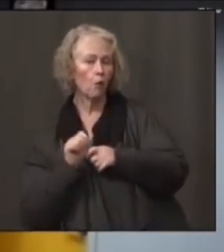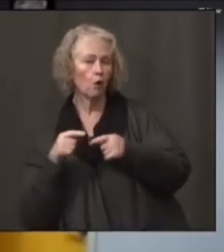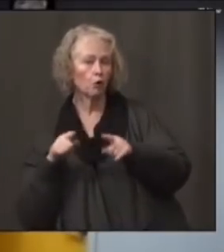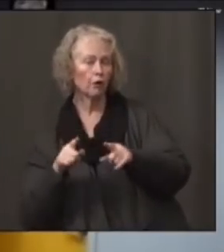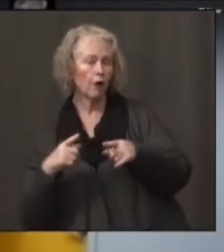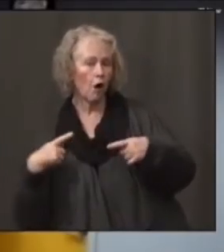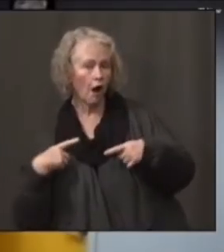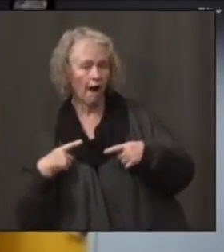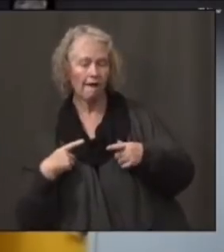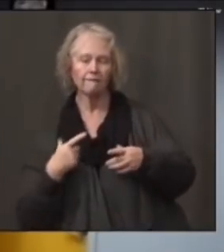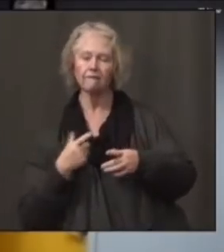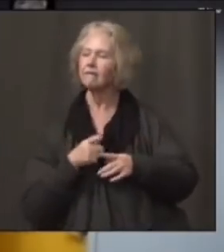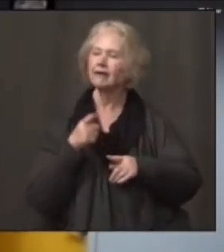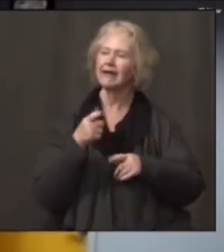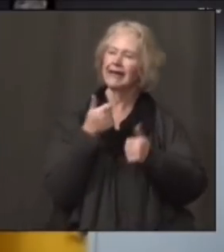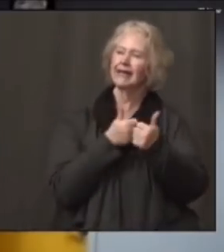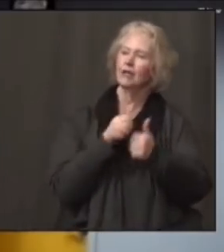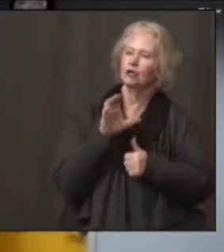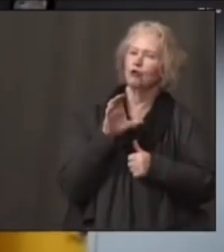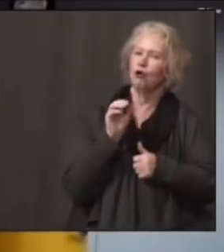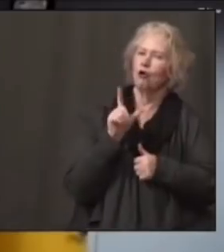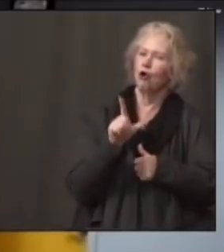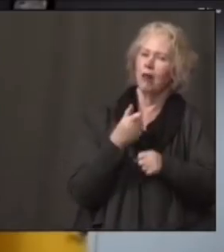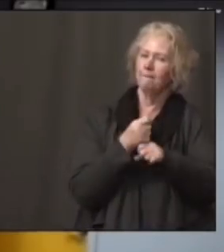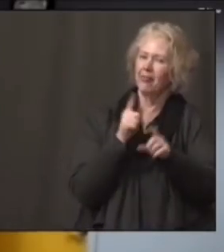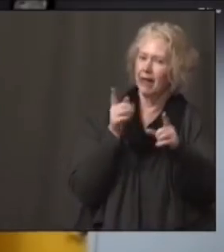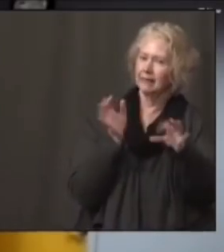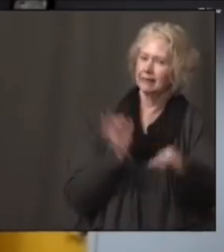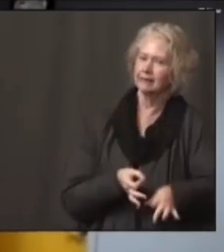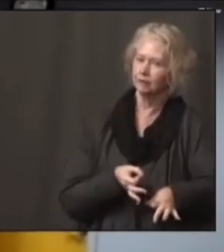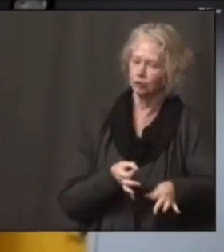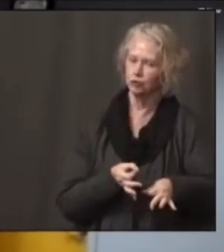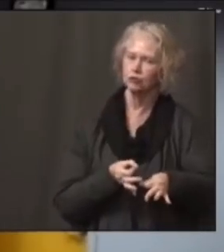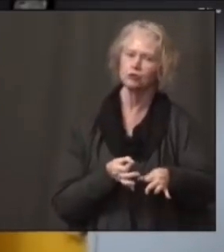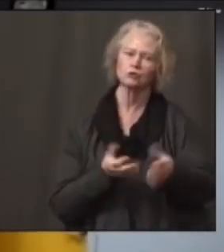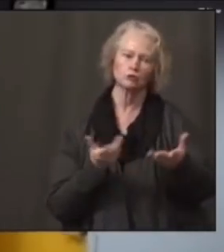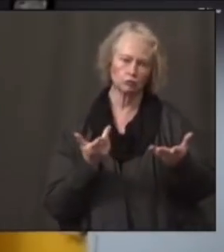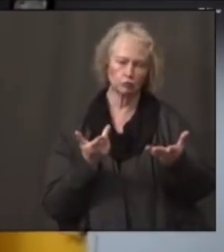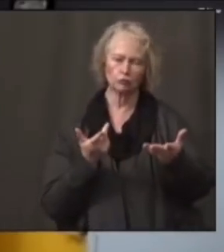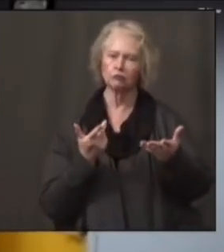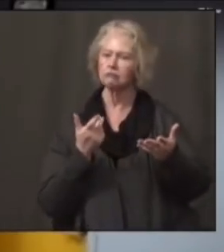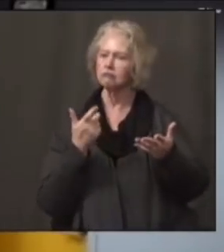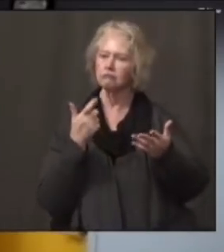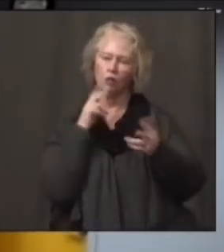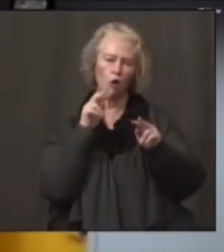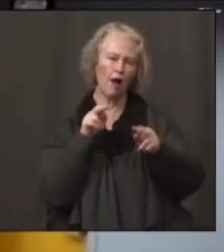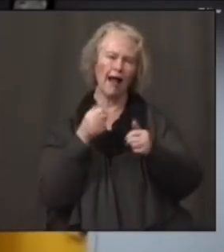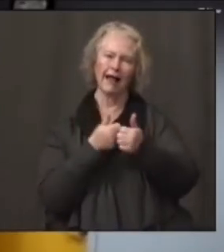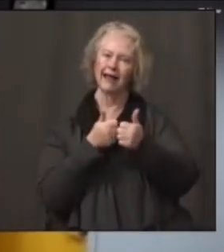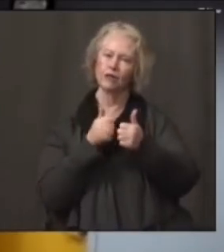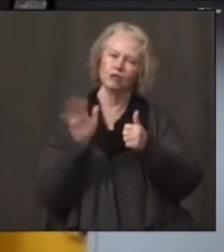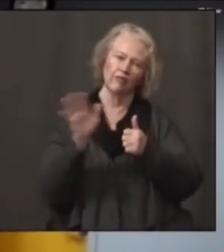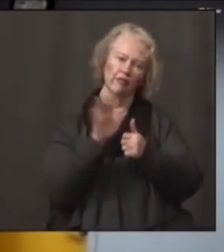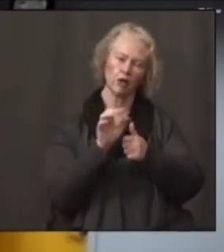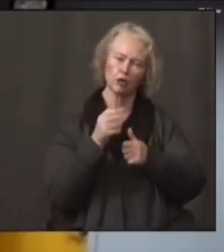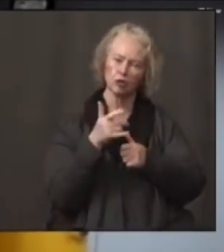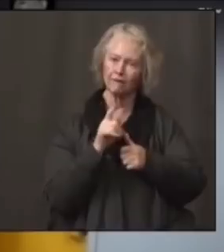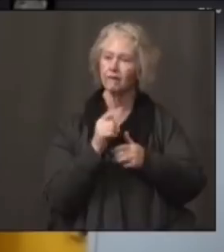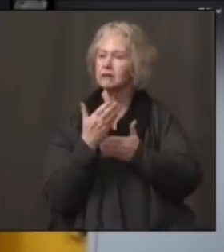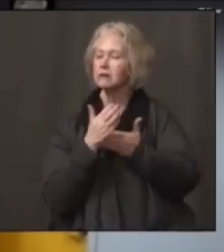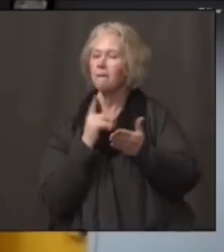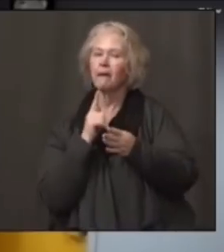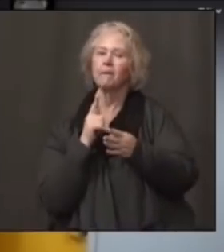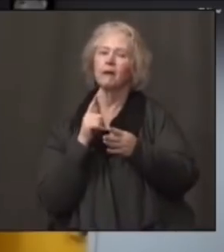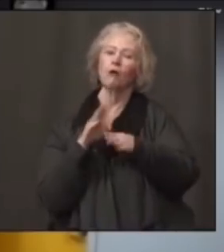to the discretion of the colonel. Some of the processes he may use is holdover shifts or call shifts in early.